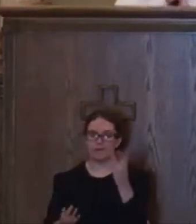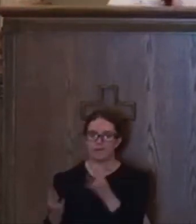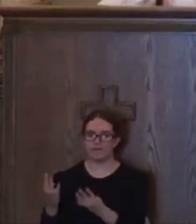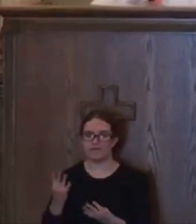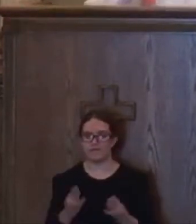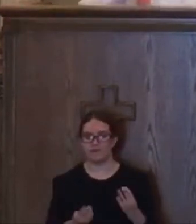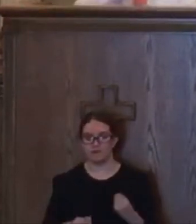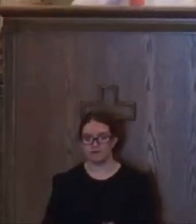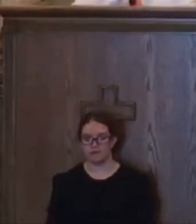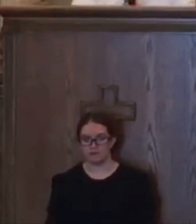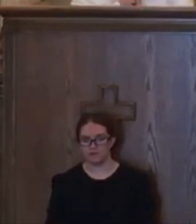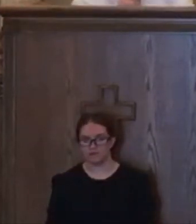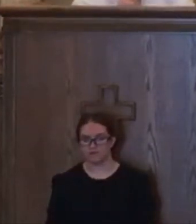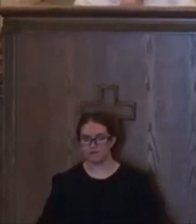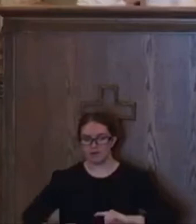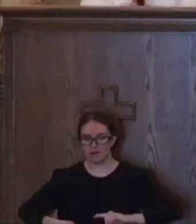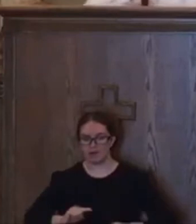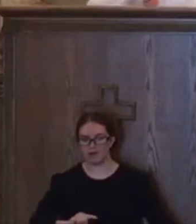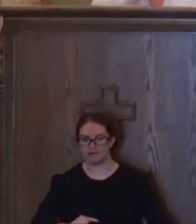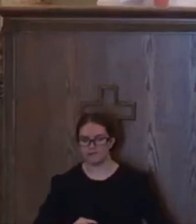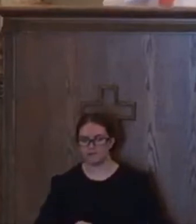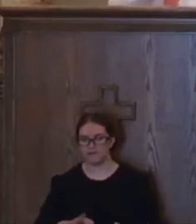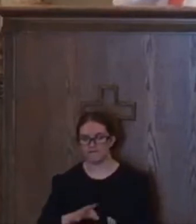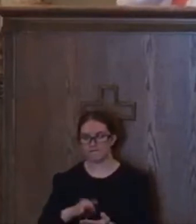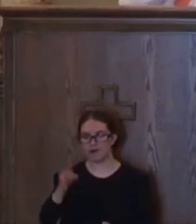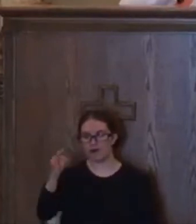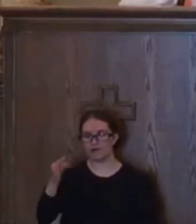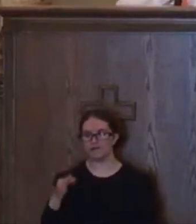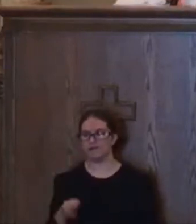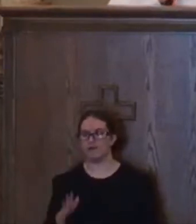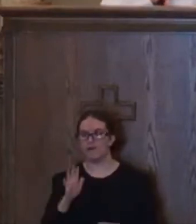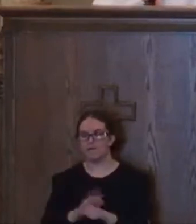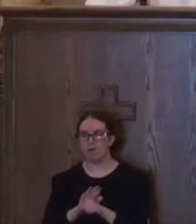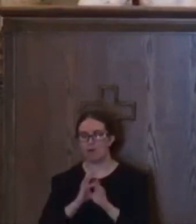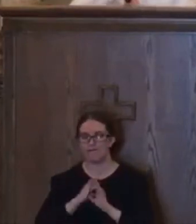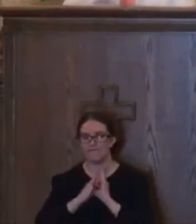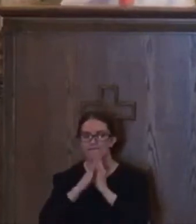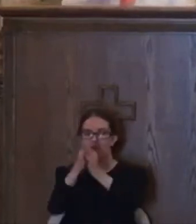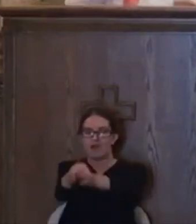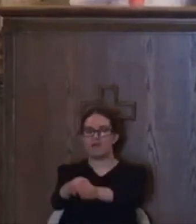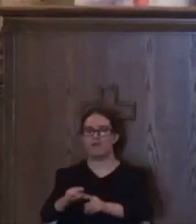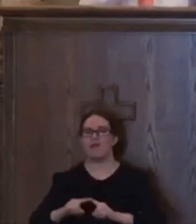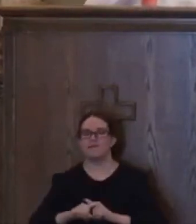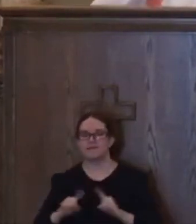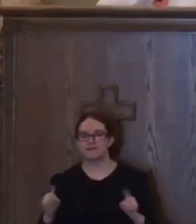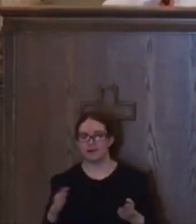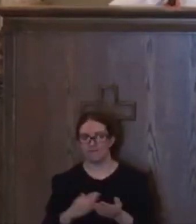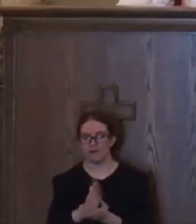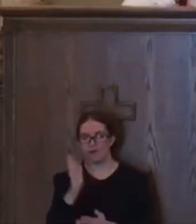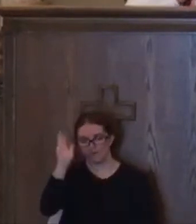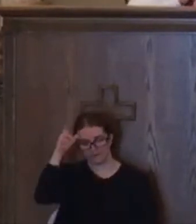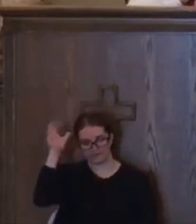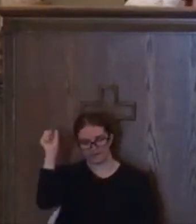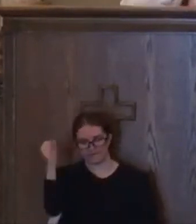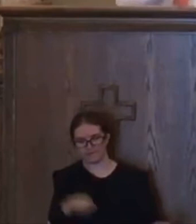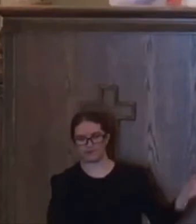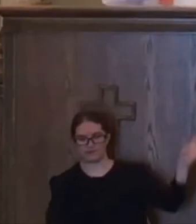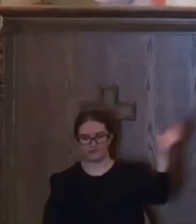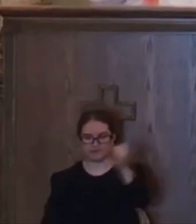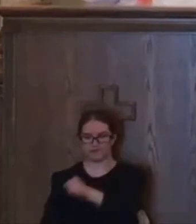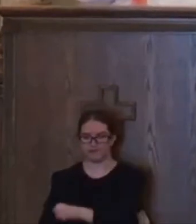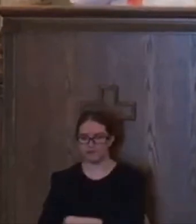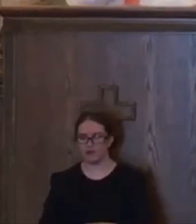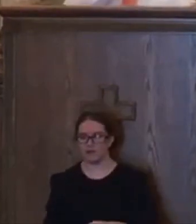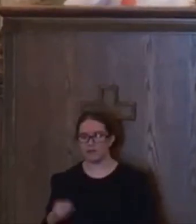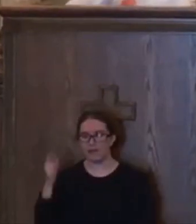fire, even though they've been hurt. He's going to find somebody that's full of faith, and instead of letting the devil tear them down, they've